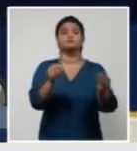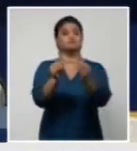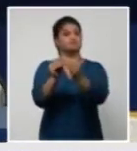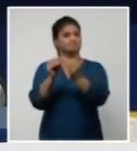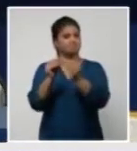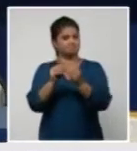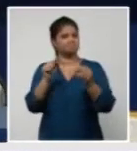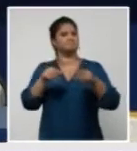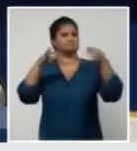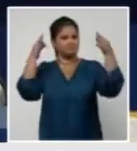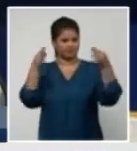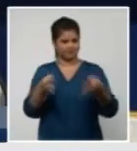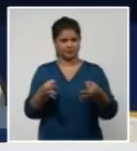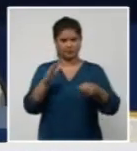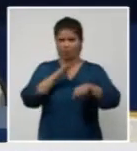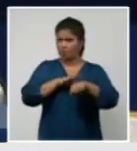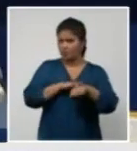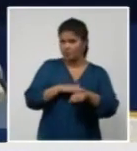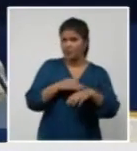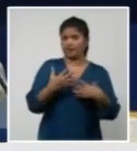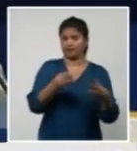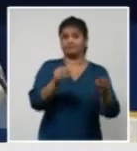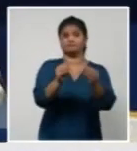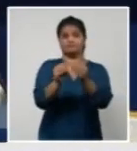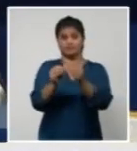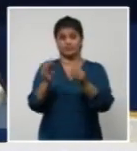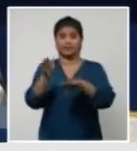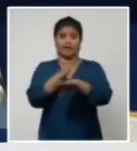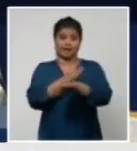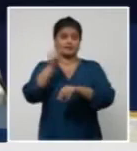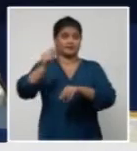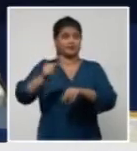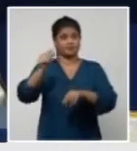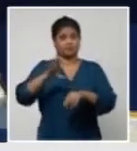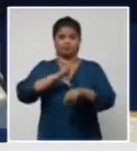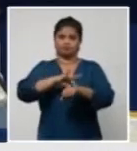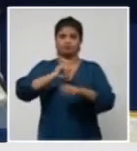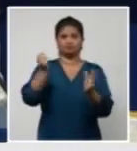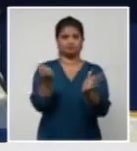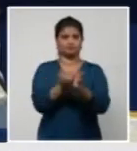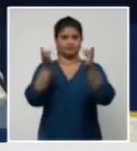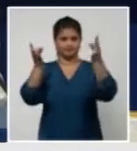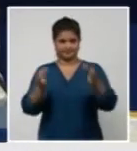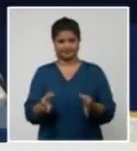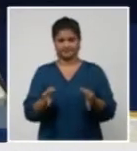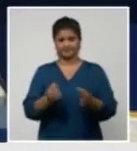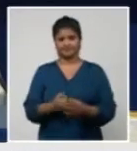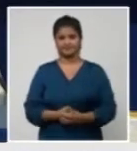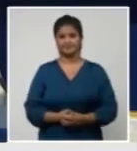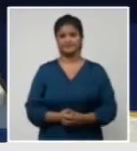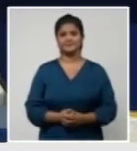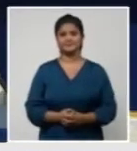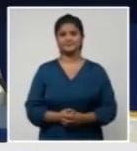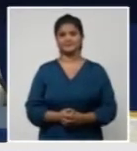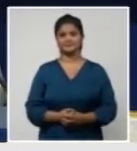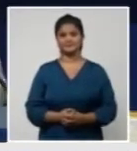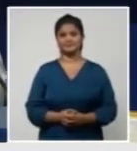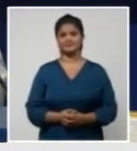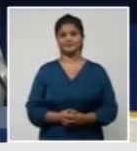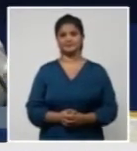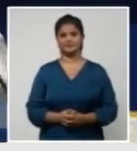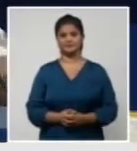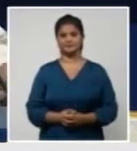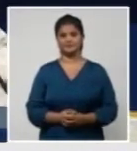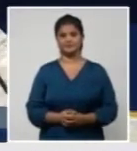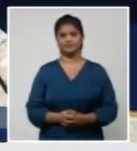been possible to determine the source of infection to 114, or 4.7% of all